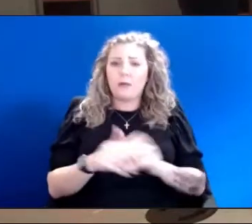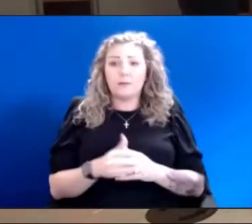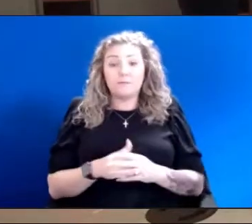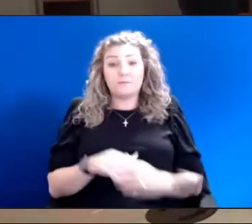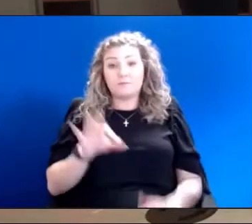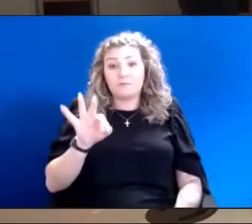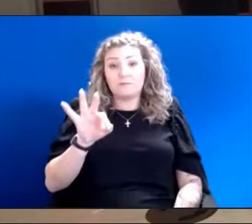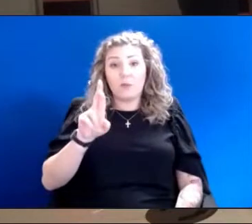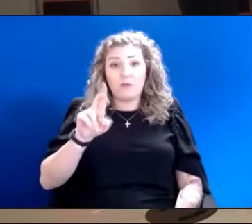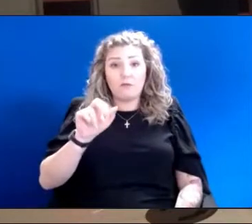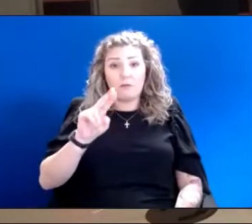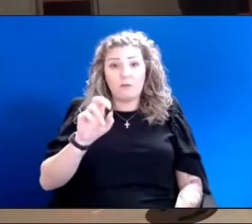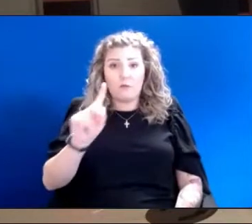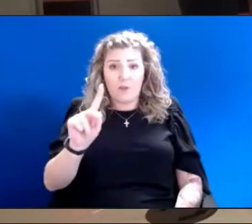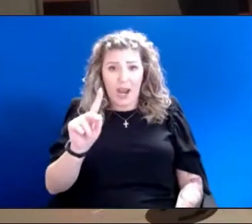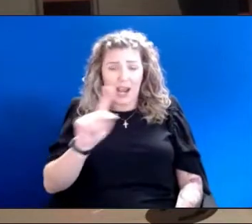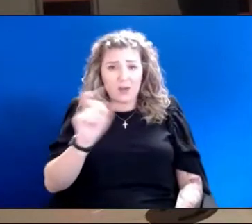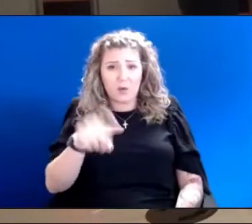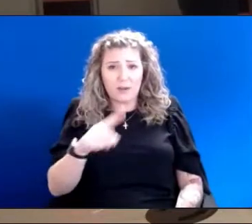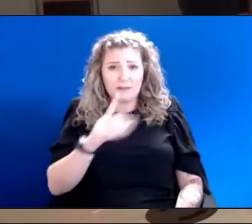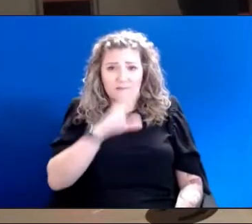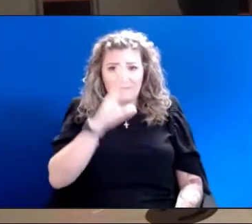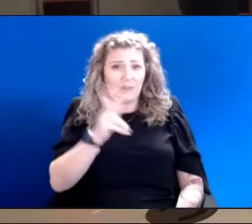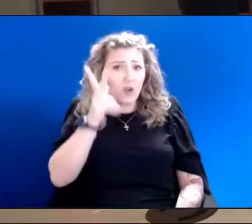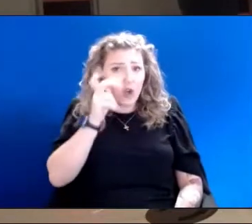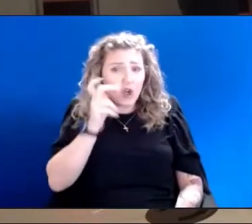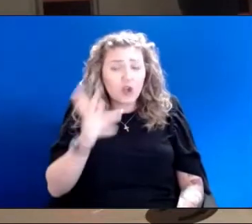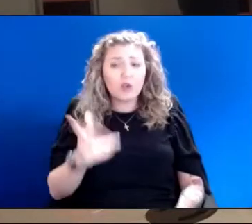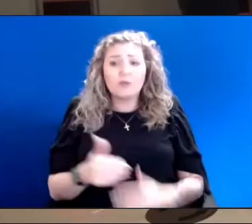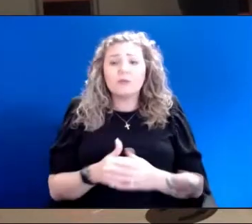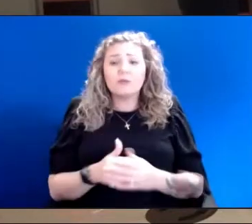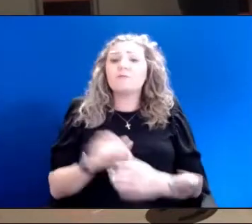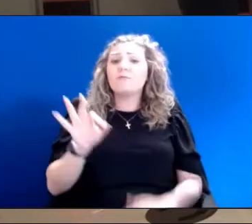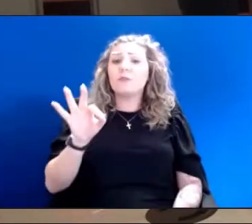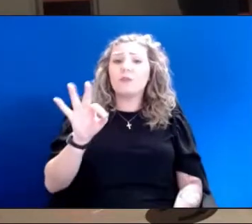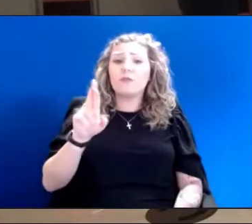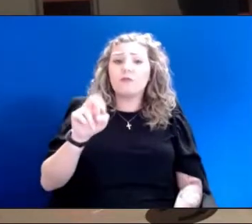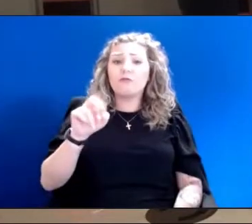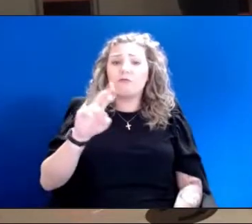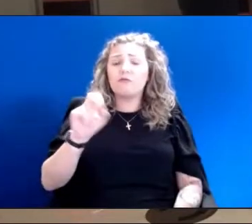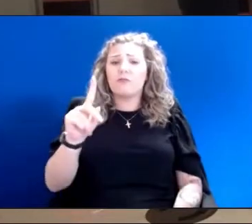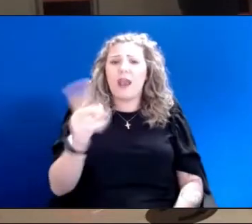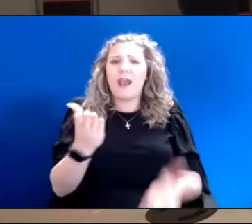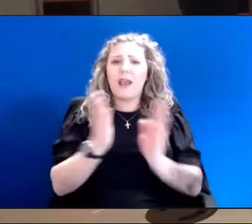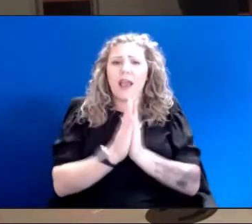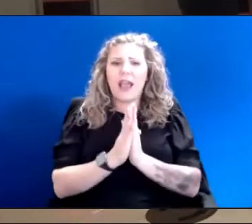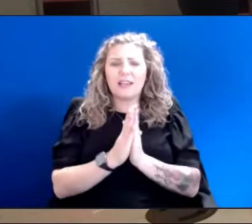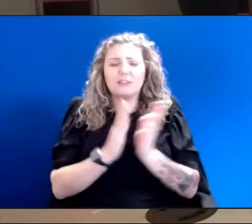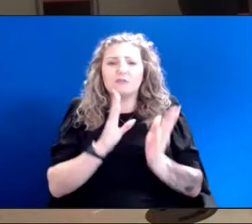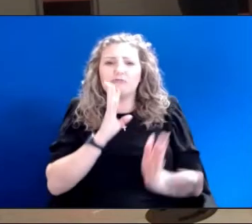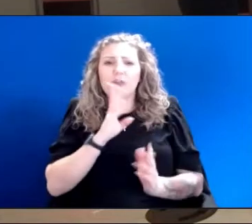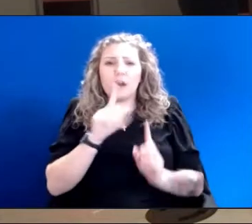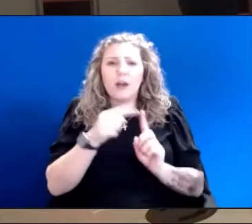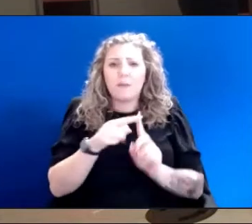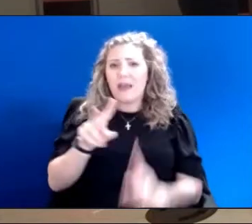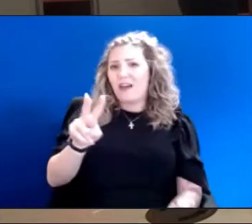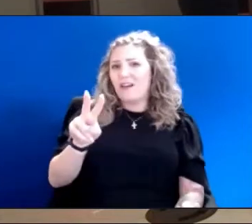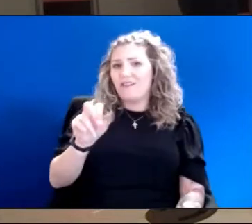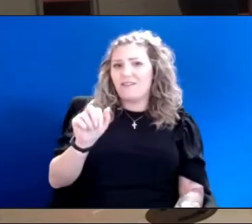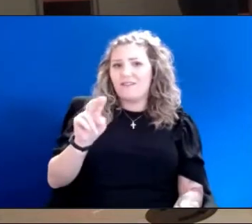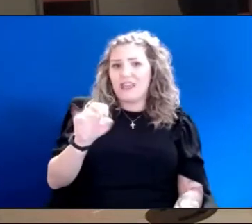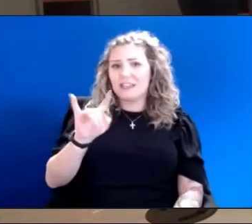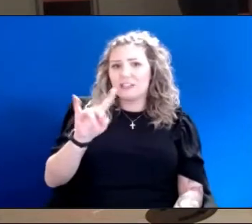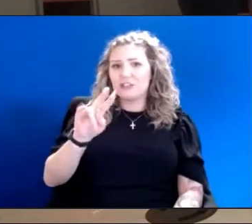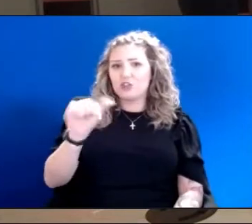in, and he has a question about something I hadn't heard about. Frank wants to know if the doctors can talk about something called vanishing caloric density.